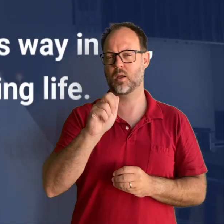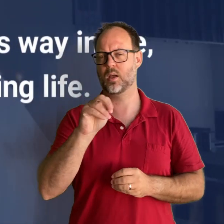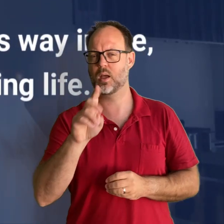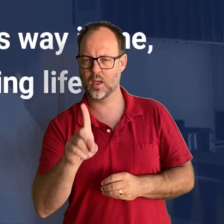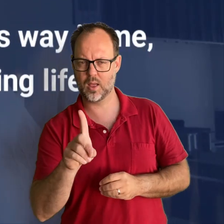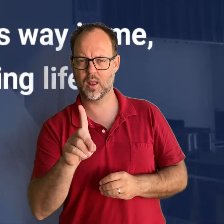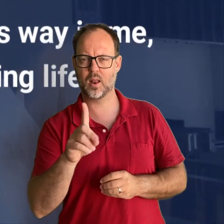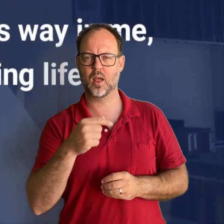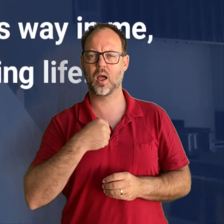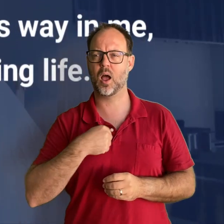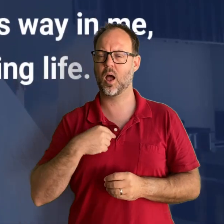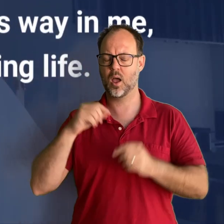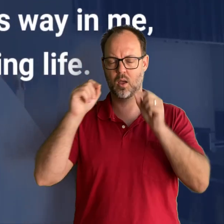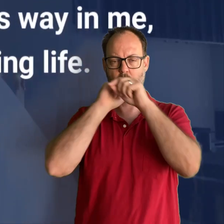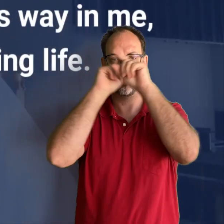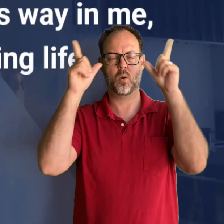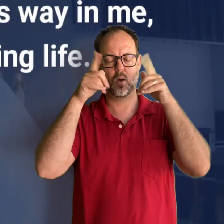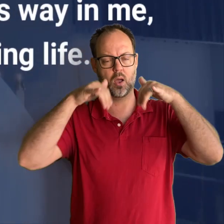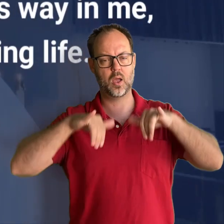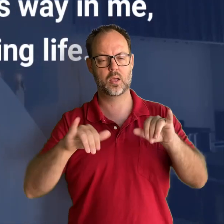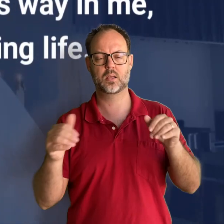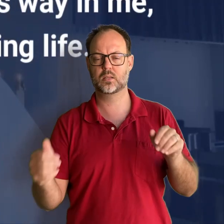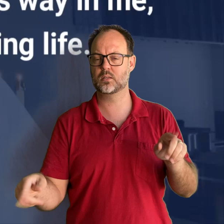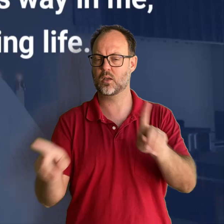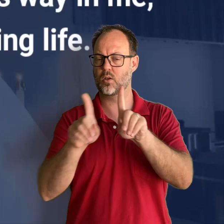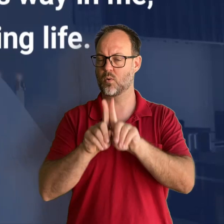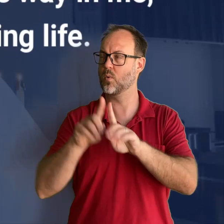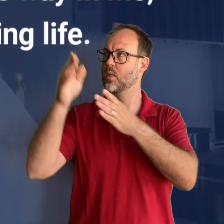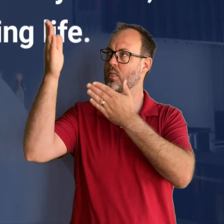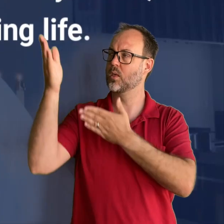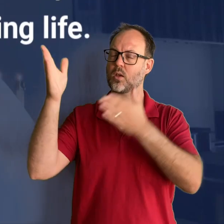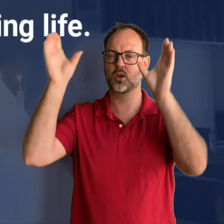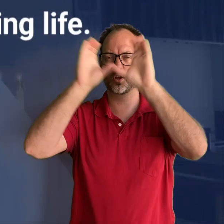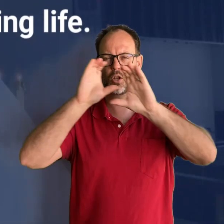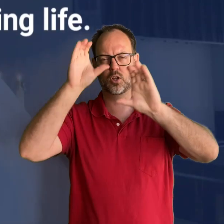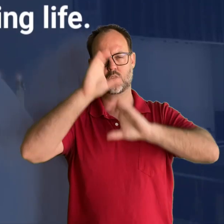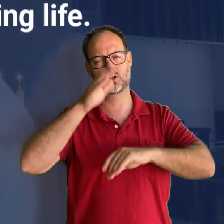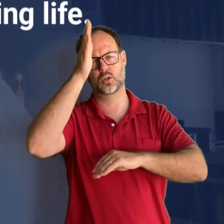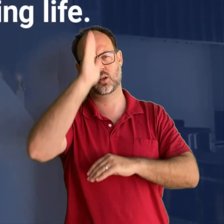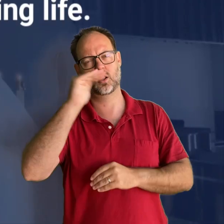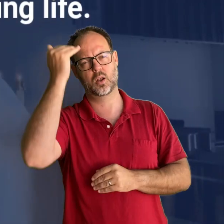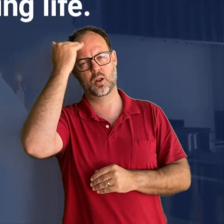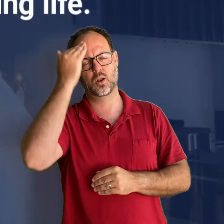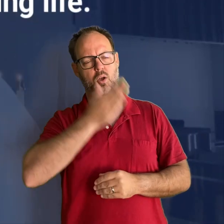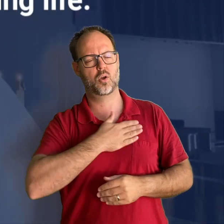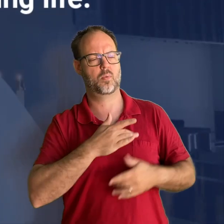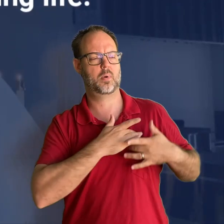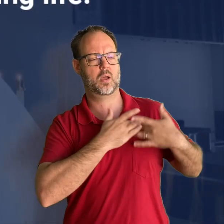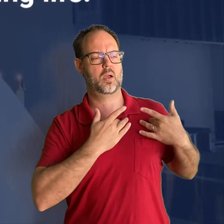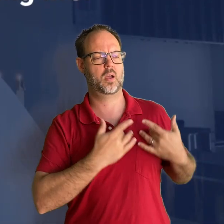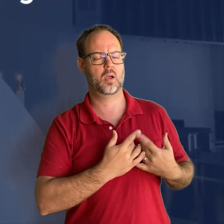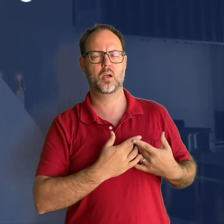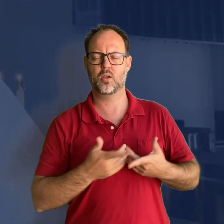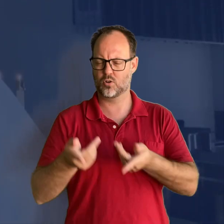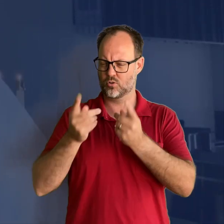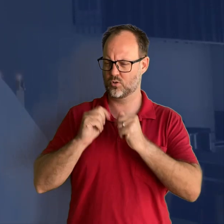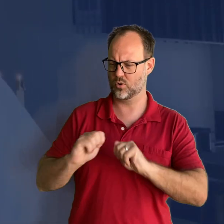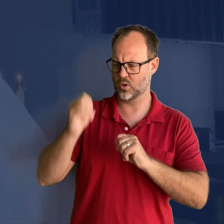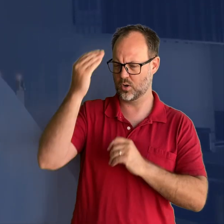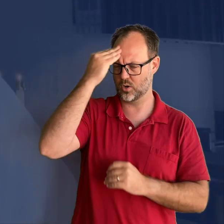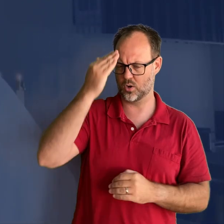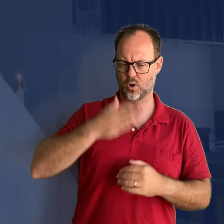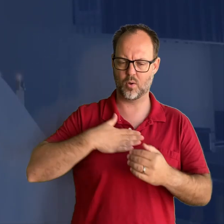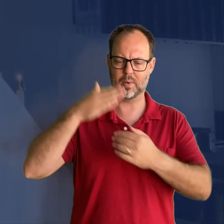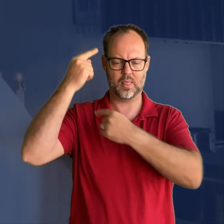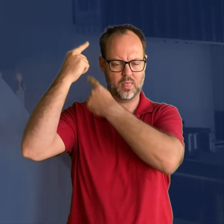sand. I awake, and I am still with you. Search me, O God, and know my heart. Try me and